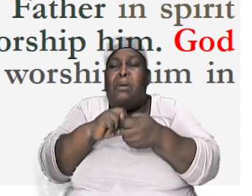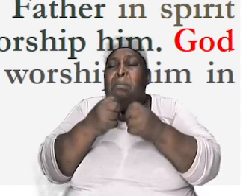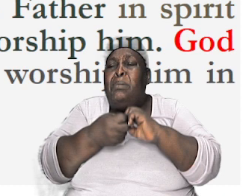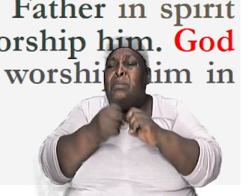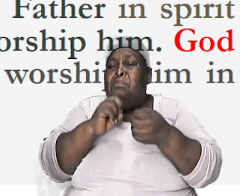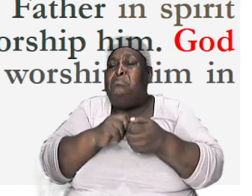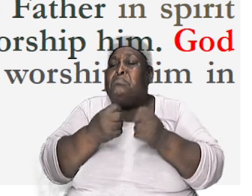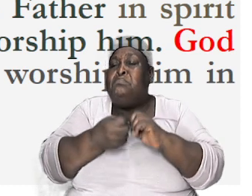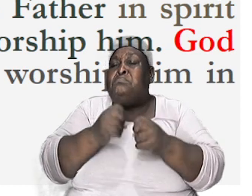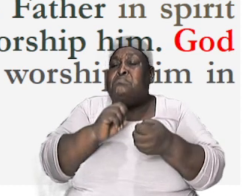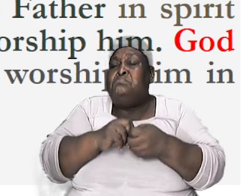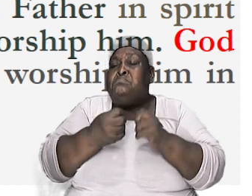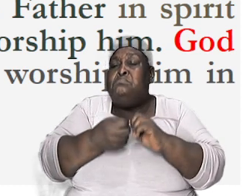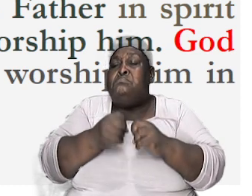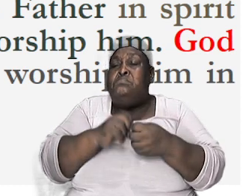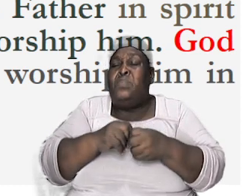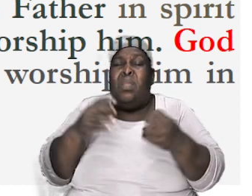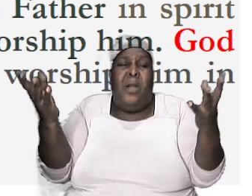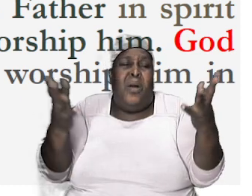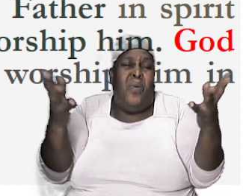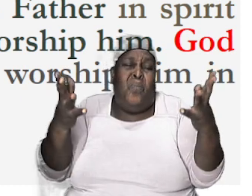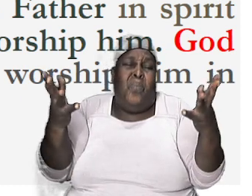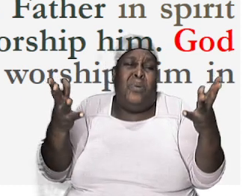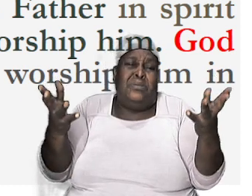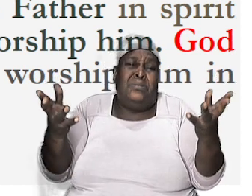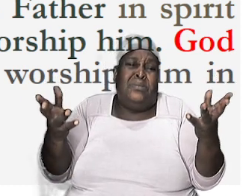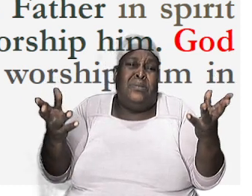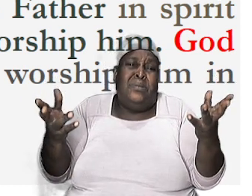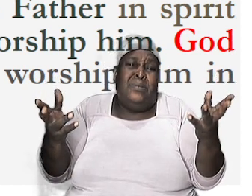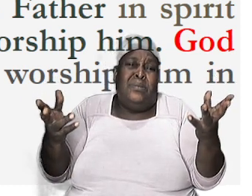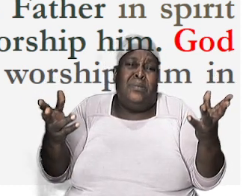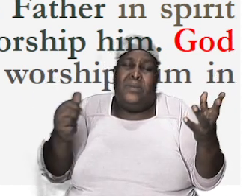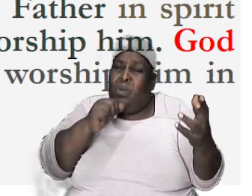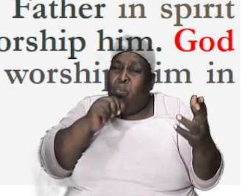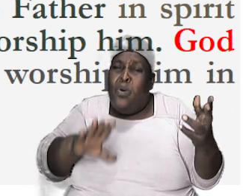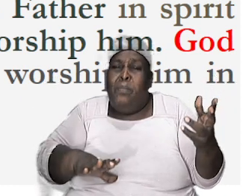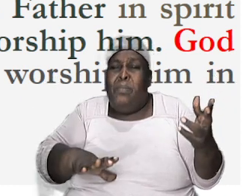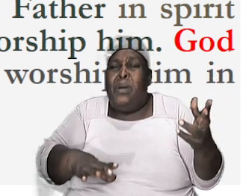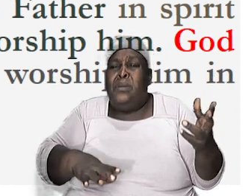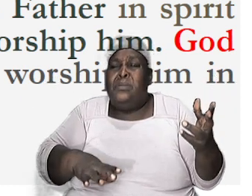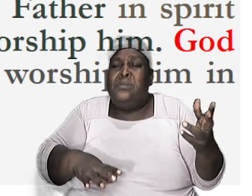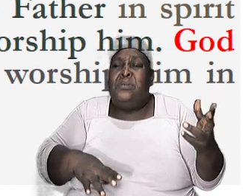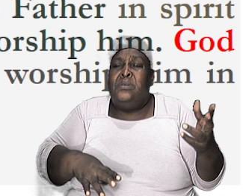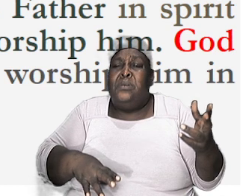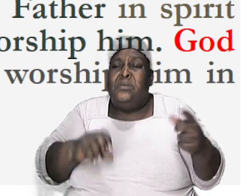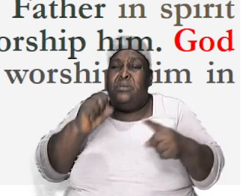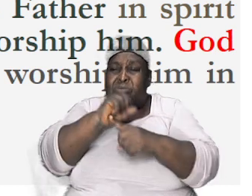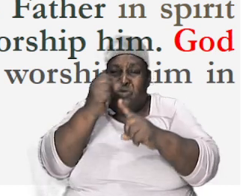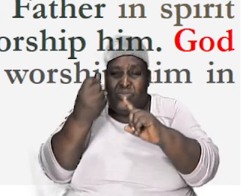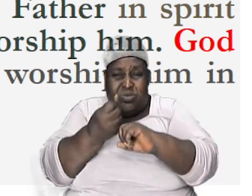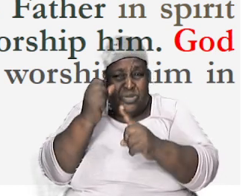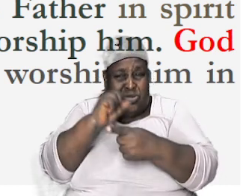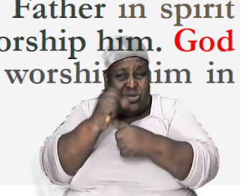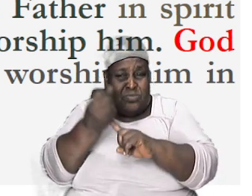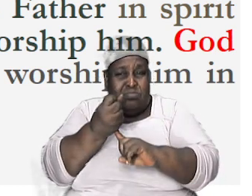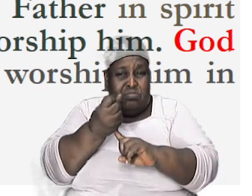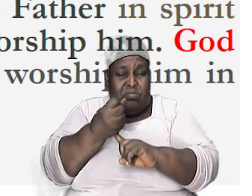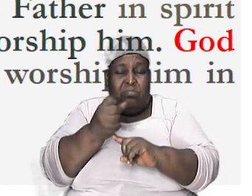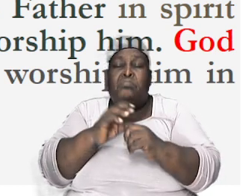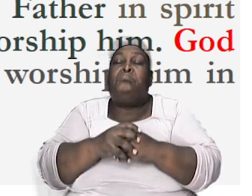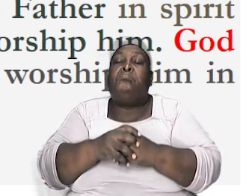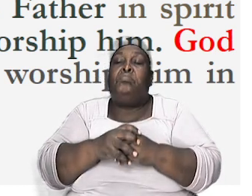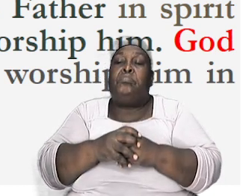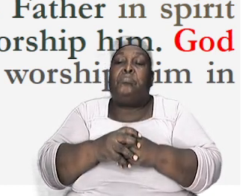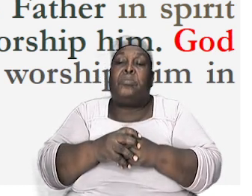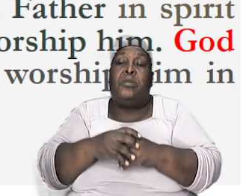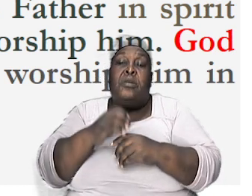God was trying to look at what she was going through. And God was not going to point her to what true worship is. You know,